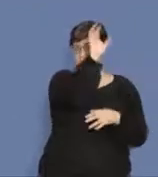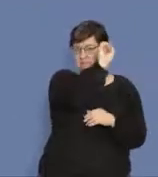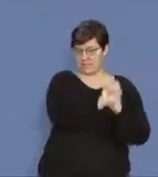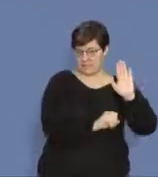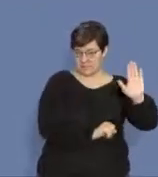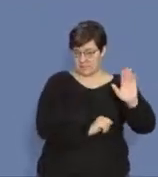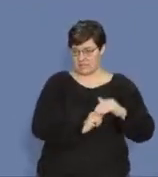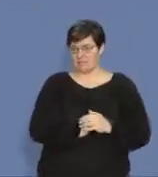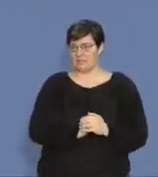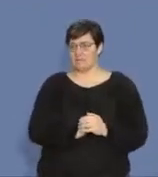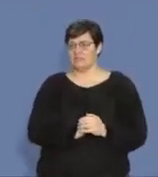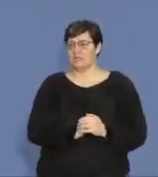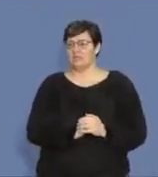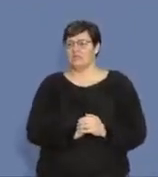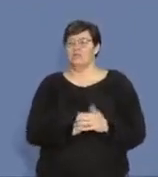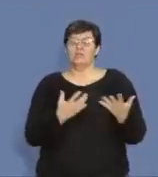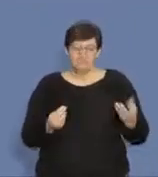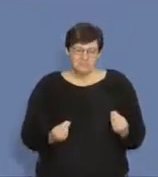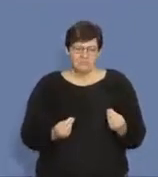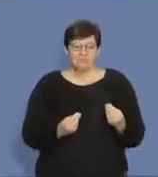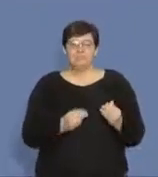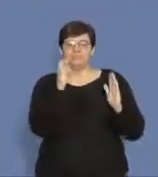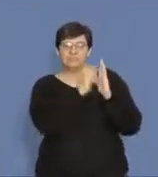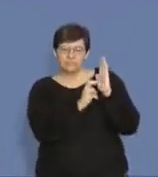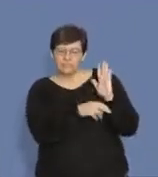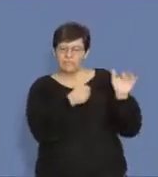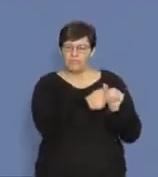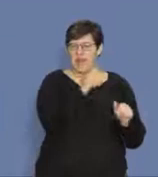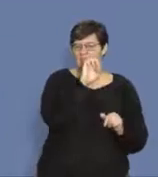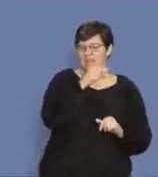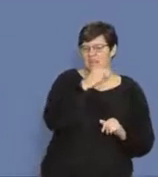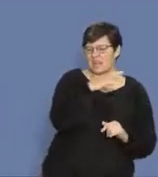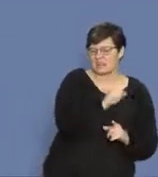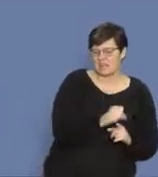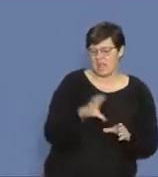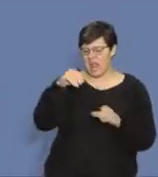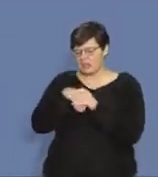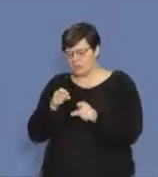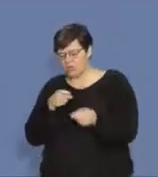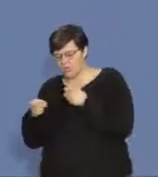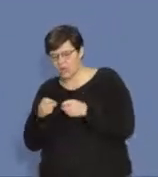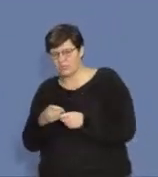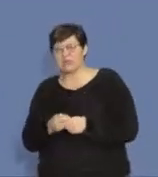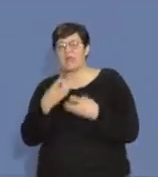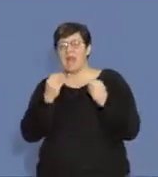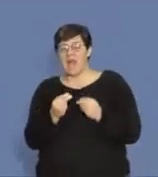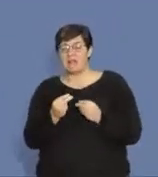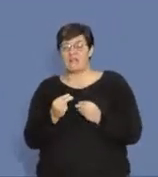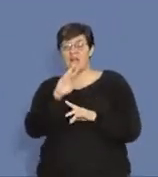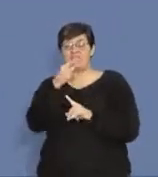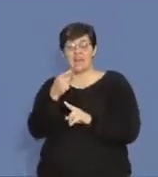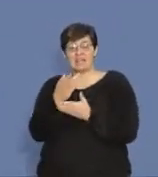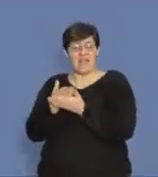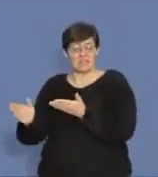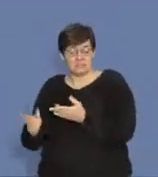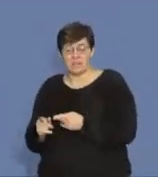right? Obviously, there's ethical considerations, there's internal control, there's exempted items, there's